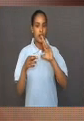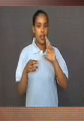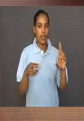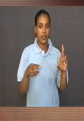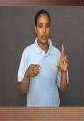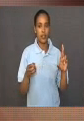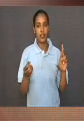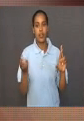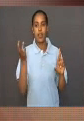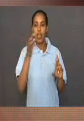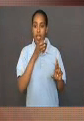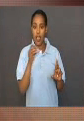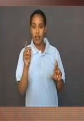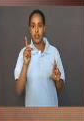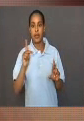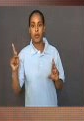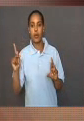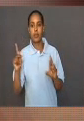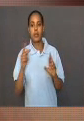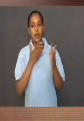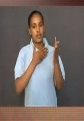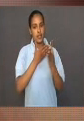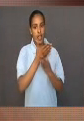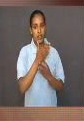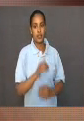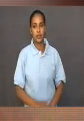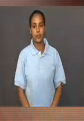reactant and product sides.